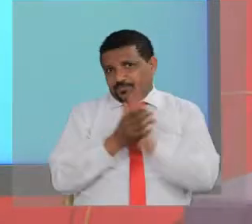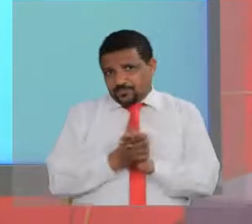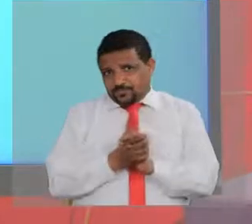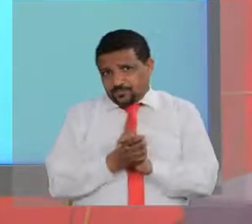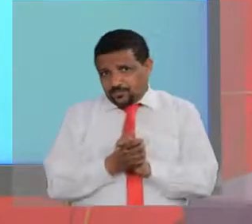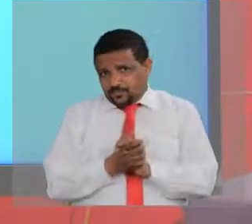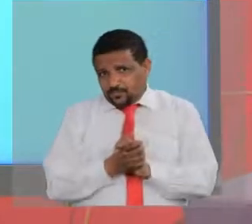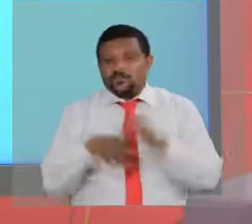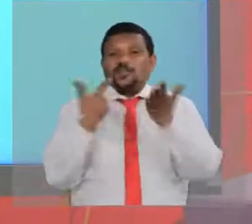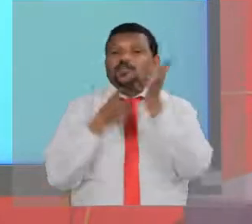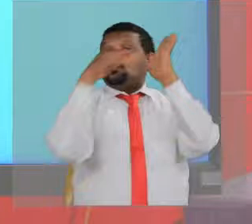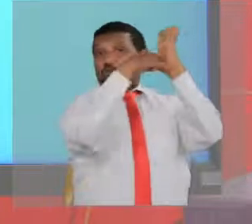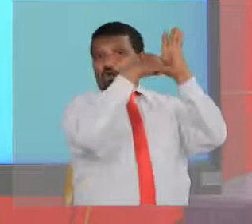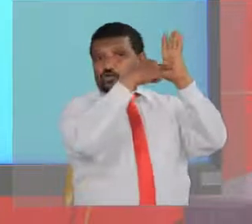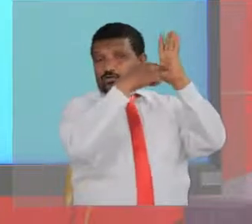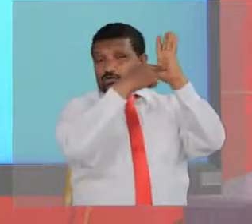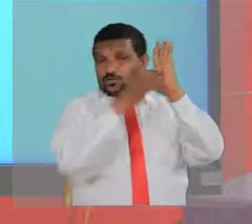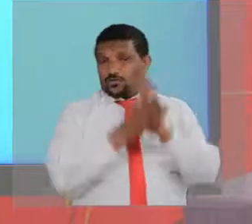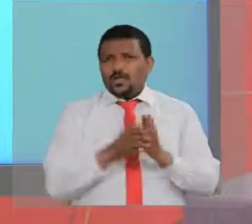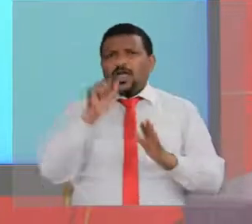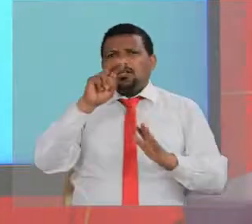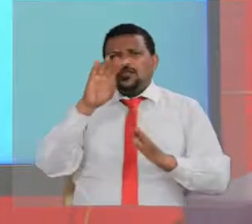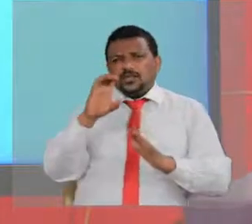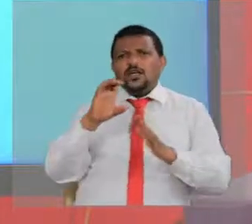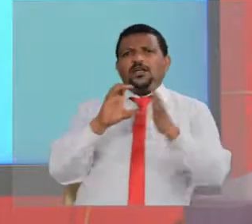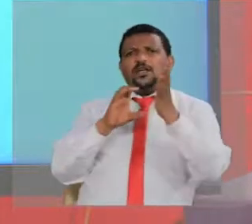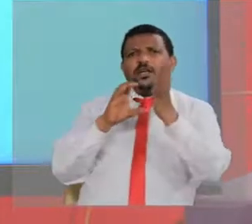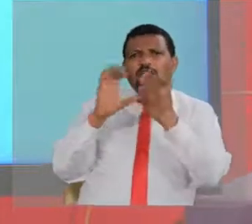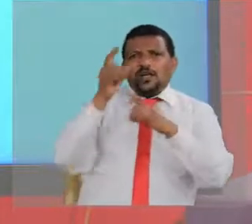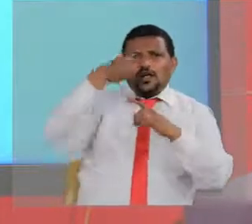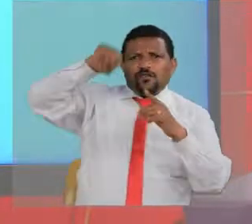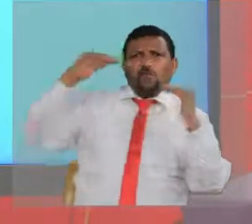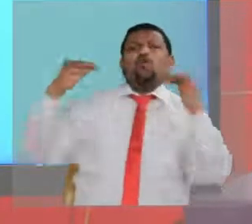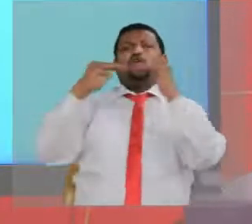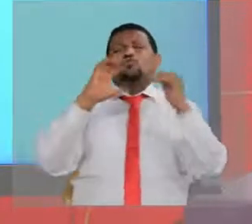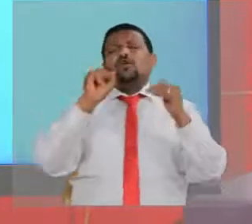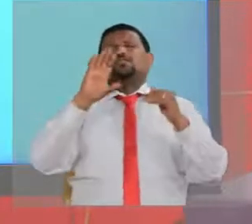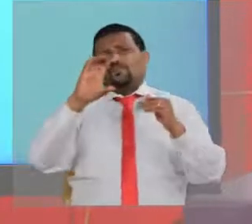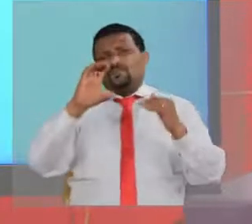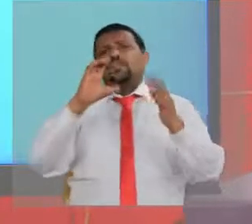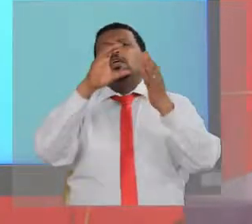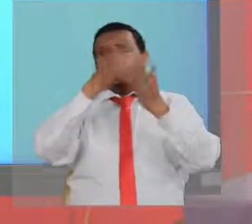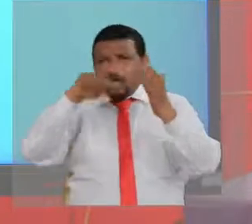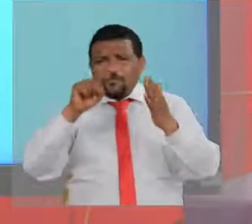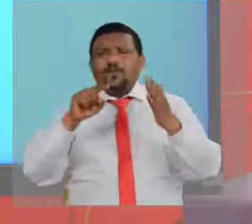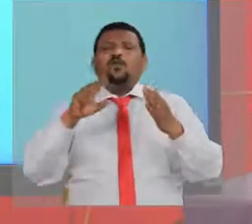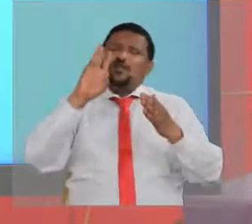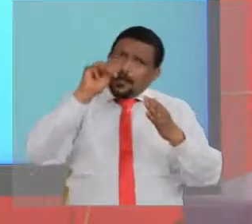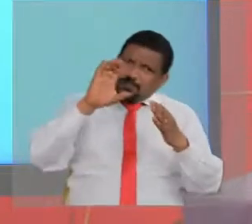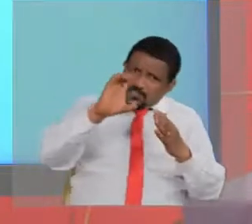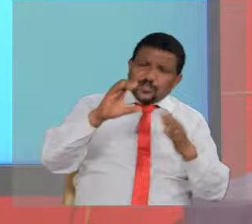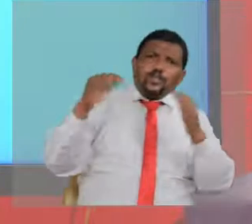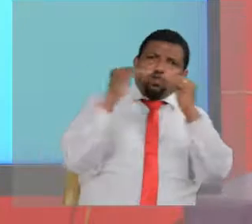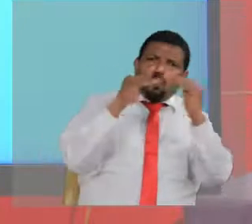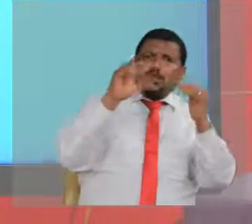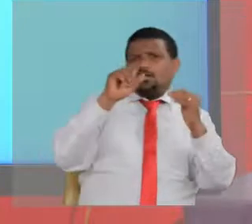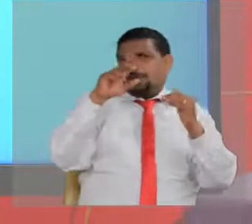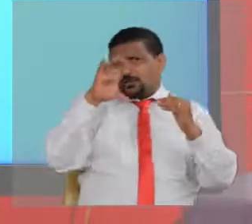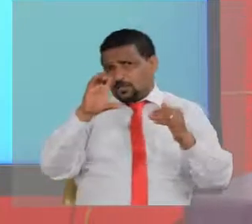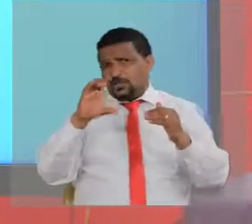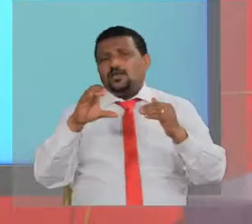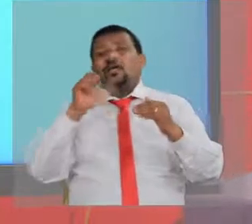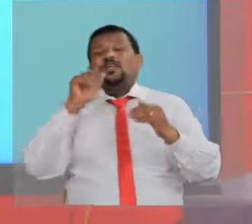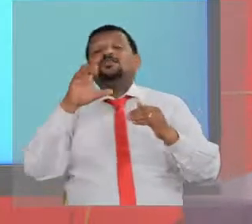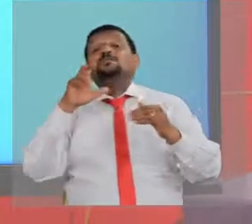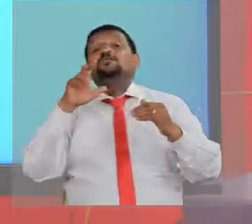At this point, the MC curve equals to the AC curve, whenever MC equals to AC, AC